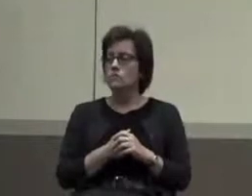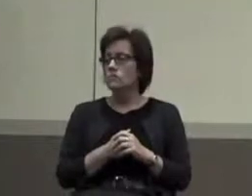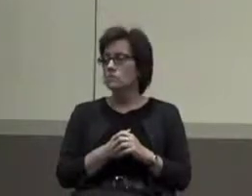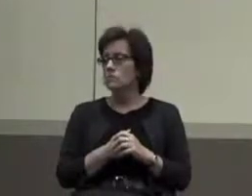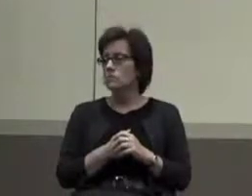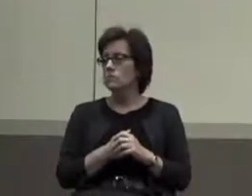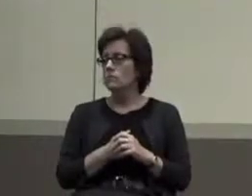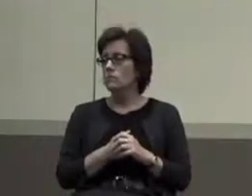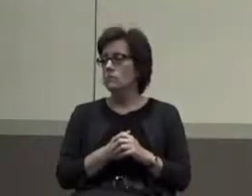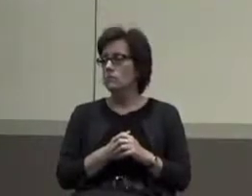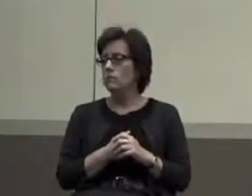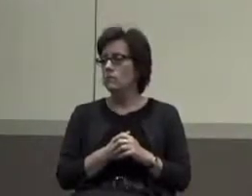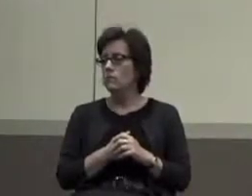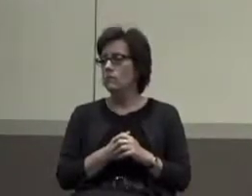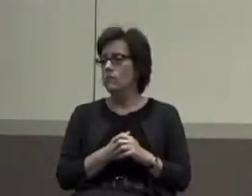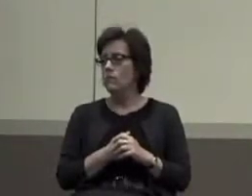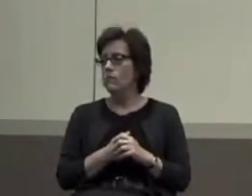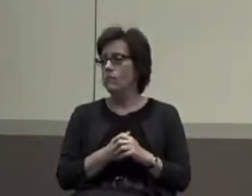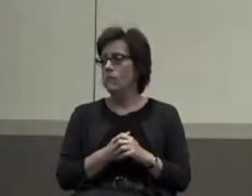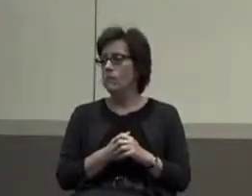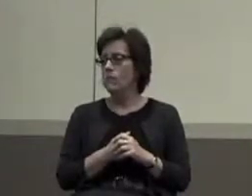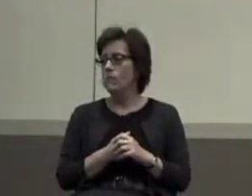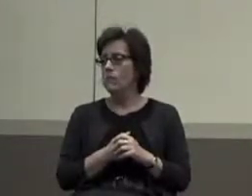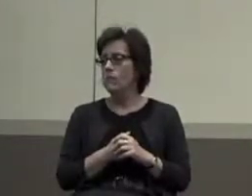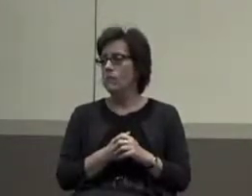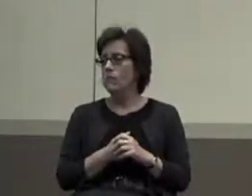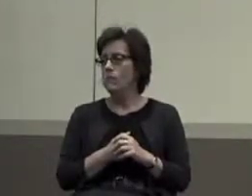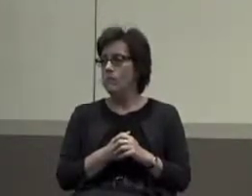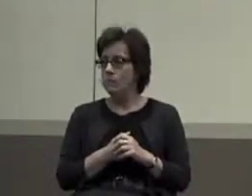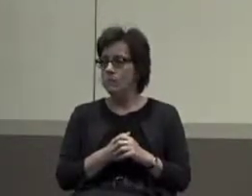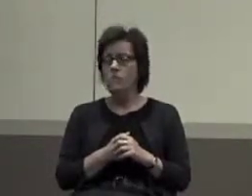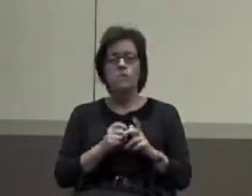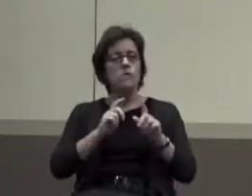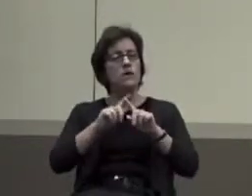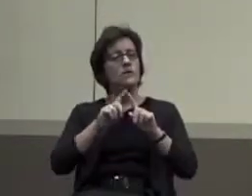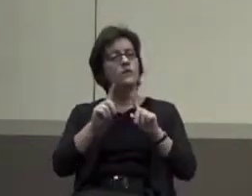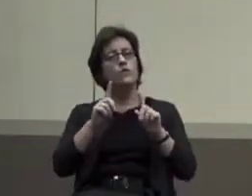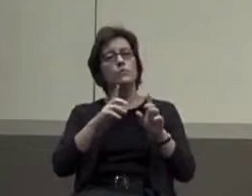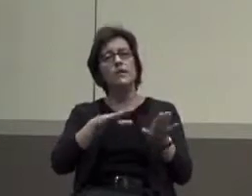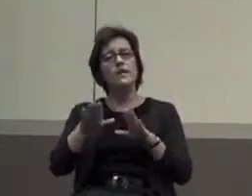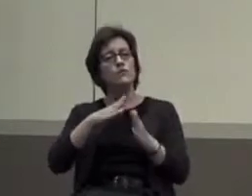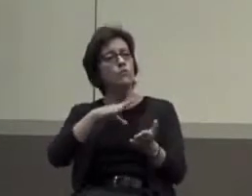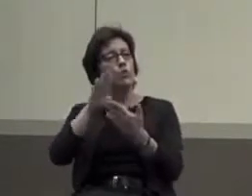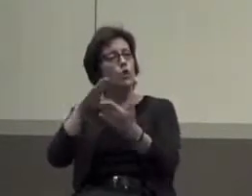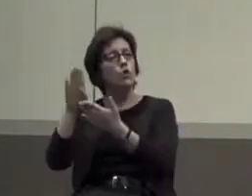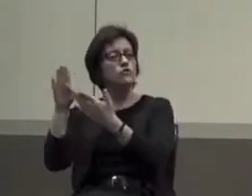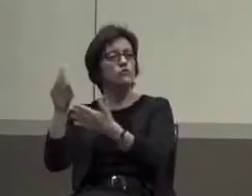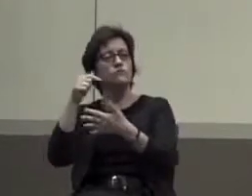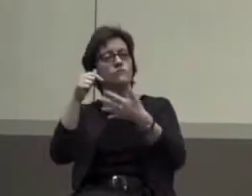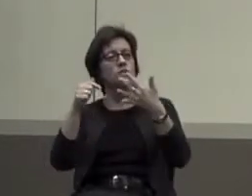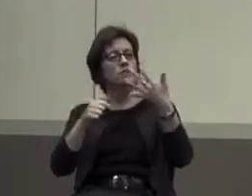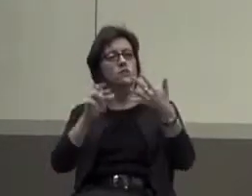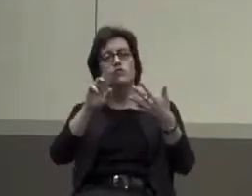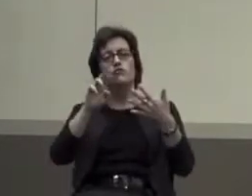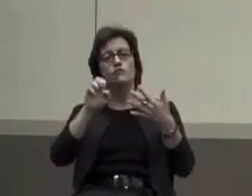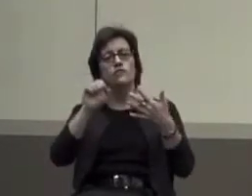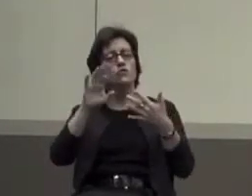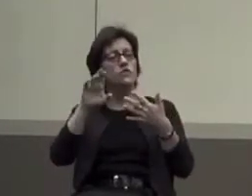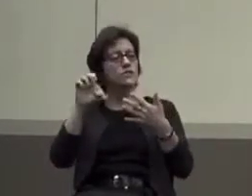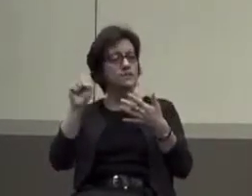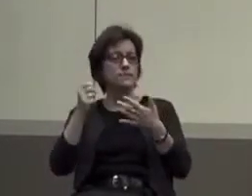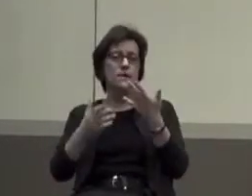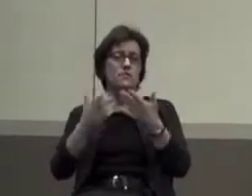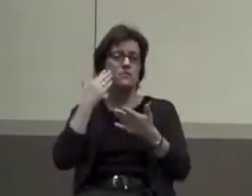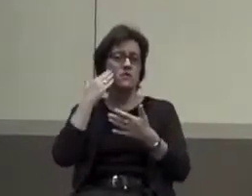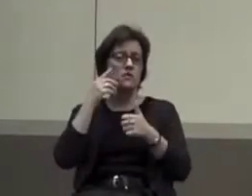So, a few resources on different behavior approaches. You may be familiar with these. One that I particularly like is Harry